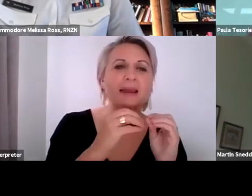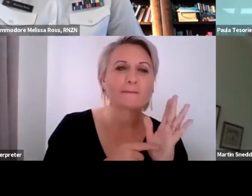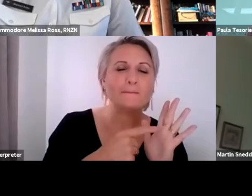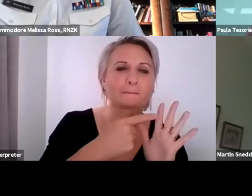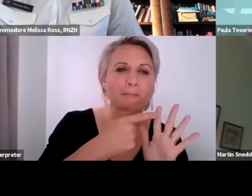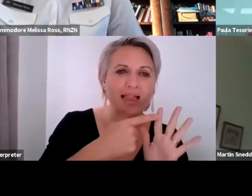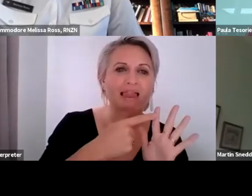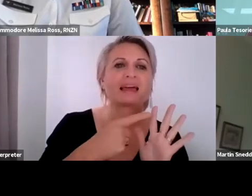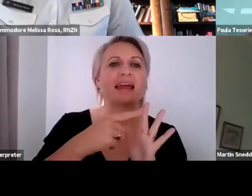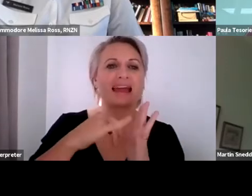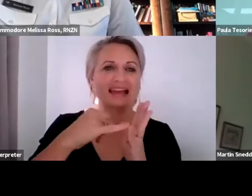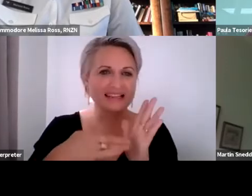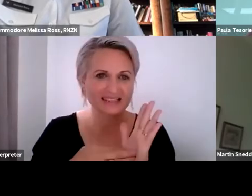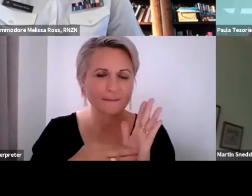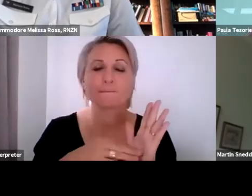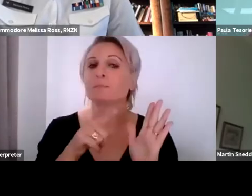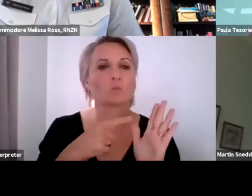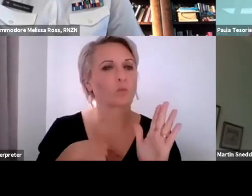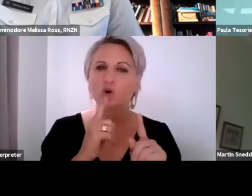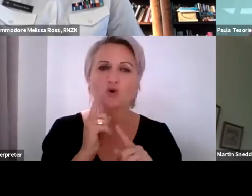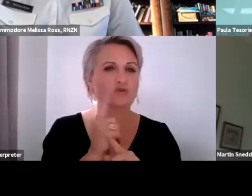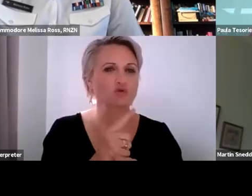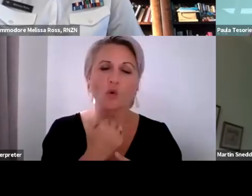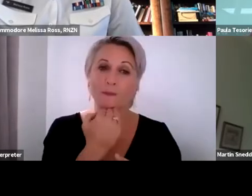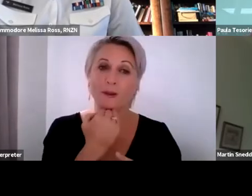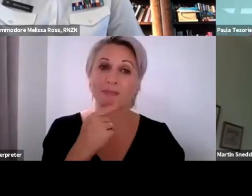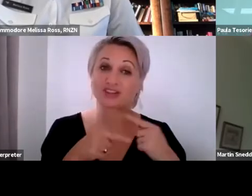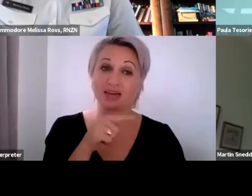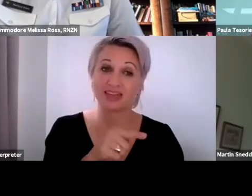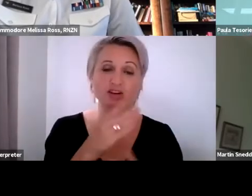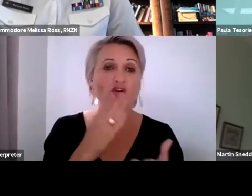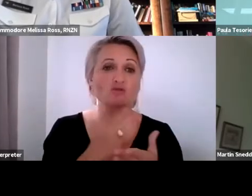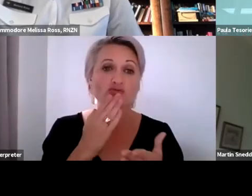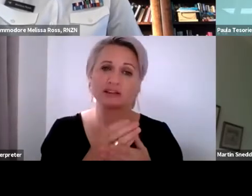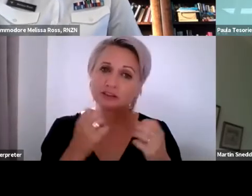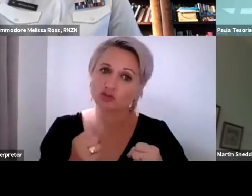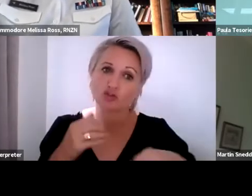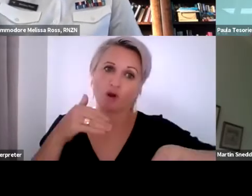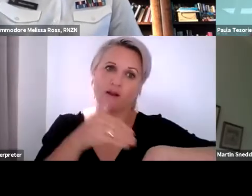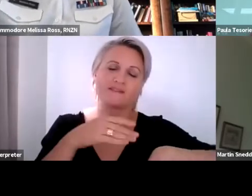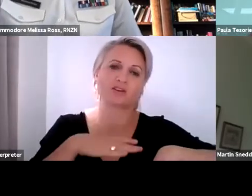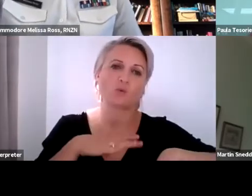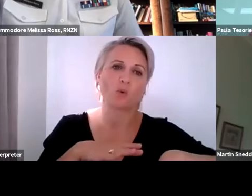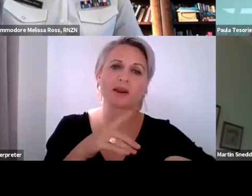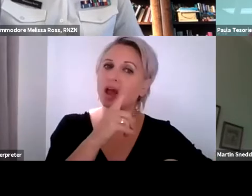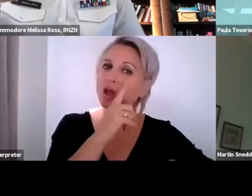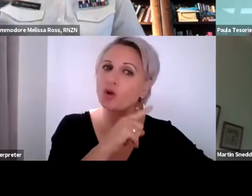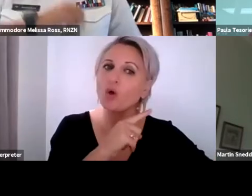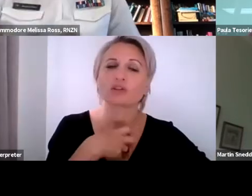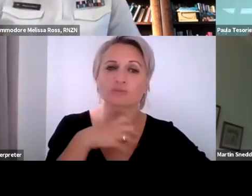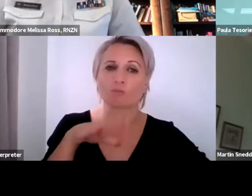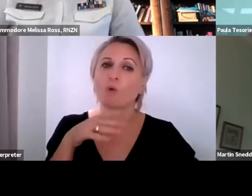has a really disproportionate effect on women and girls. So ableism is essentially the barriers that are physical